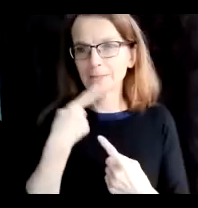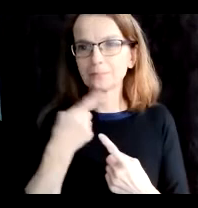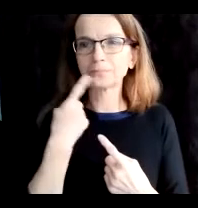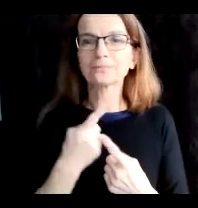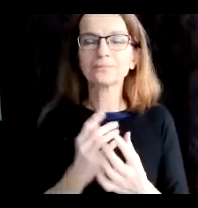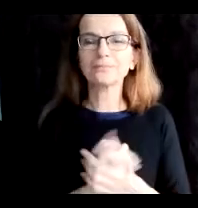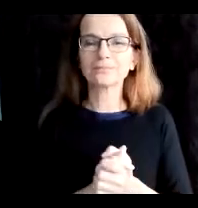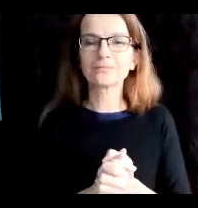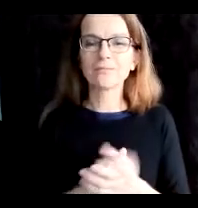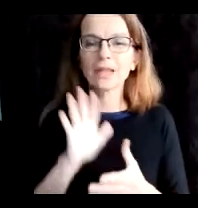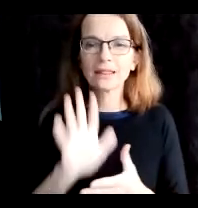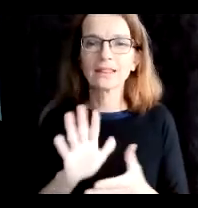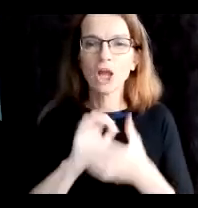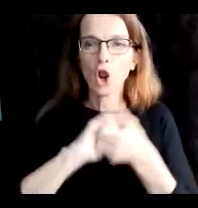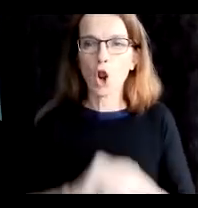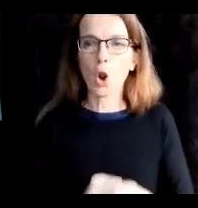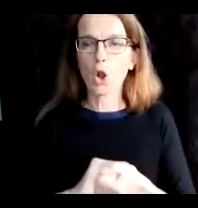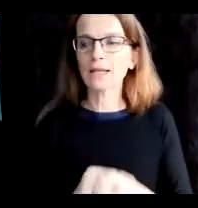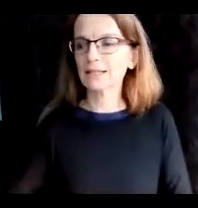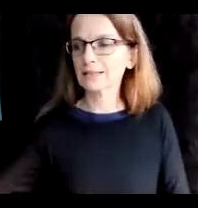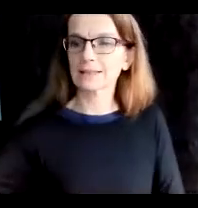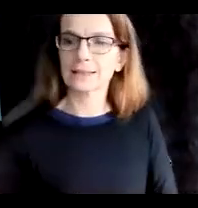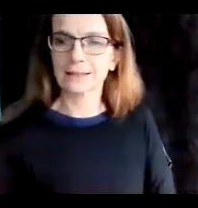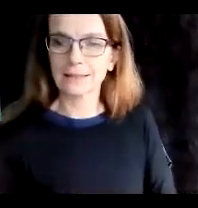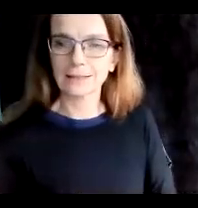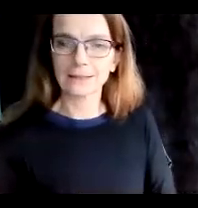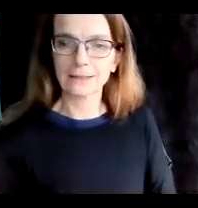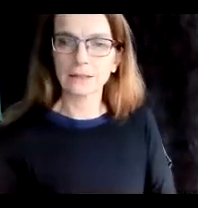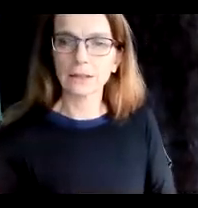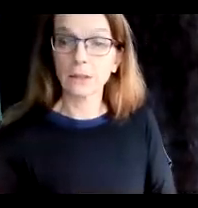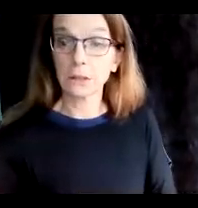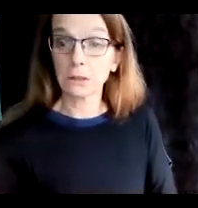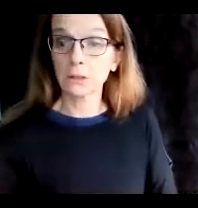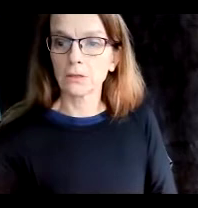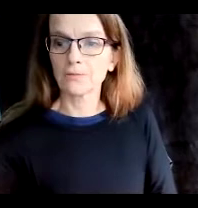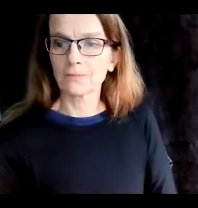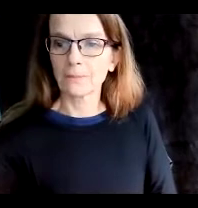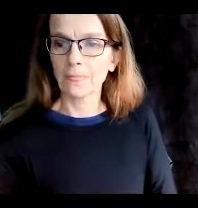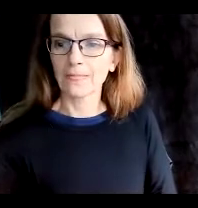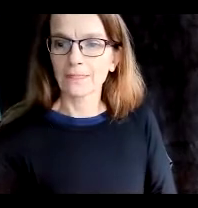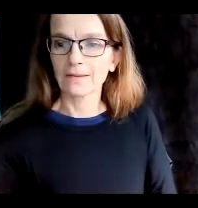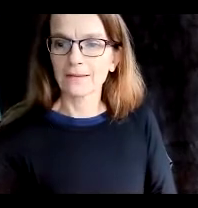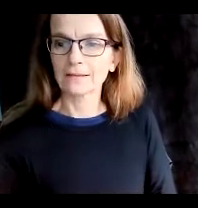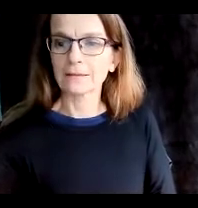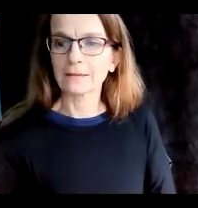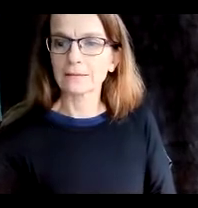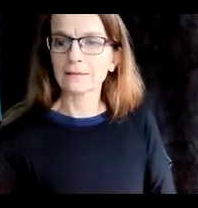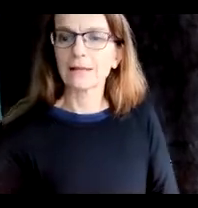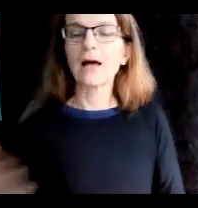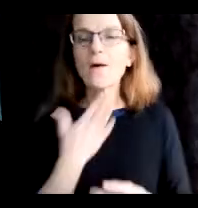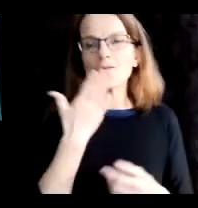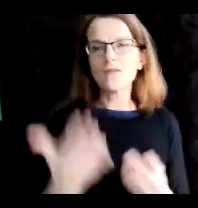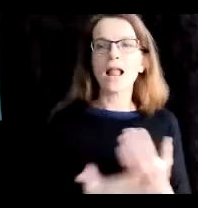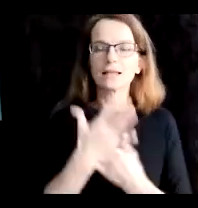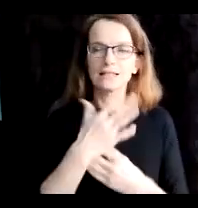Dear colleagues, dear friends from Andragogical Center Slovenia and other colleagues, thank you very much for the invitation